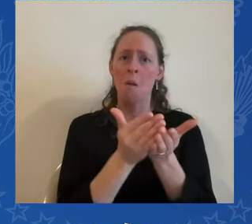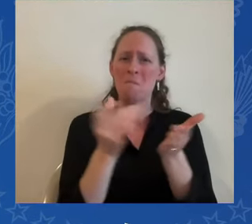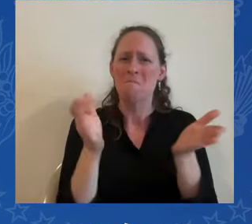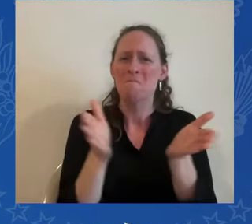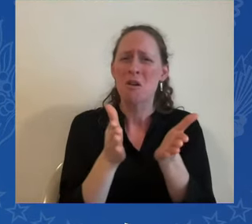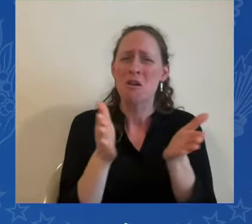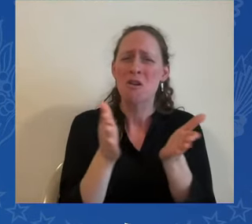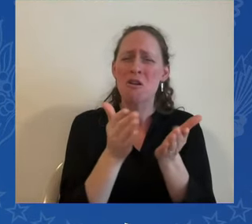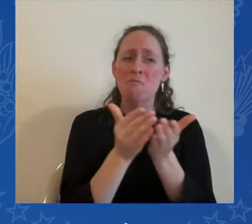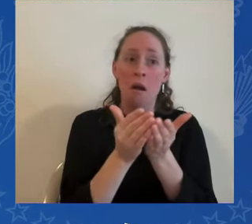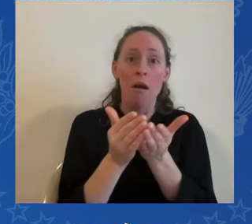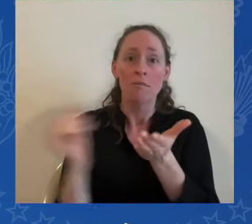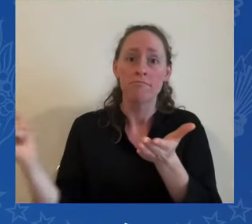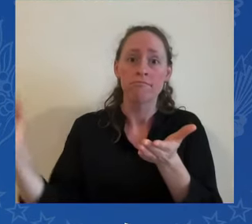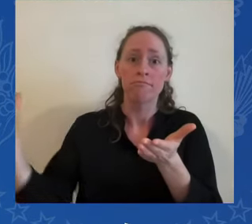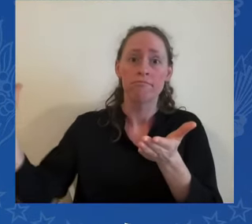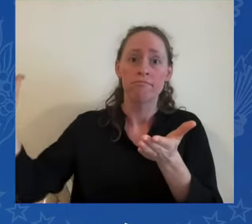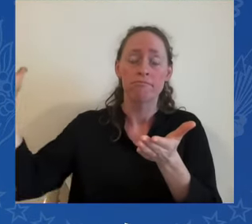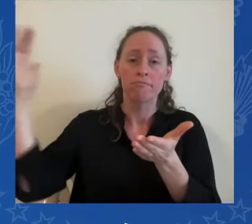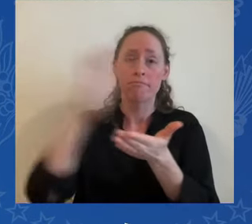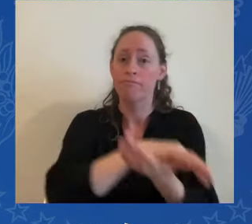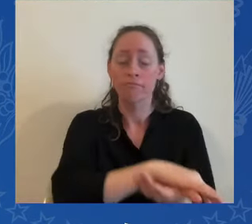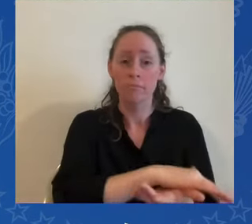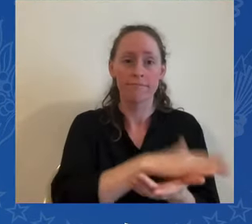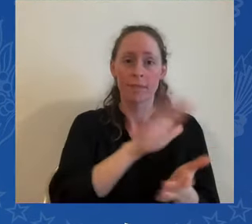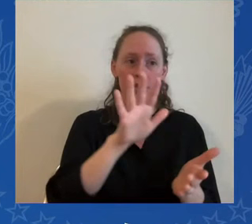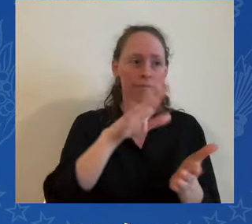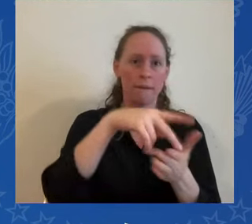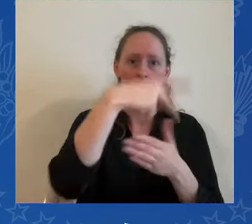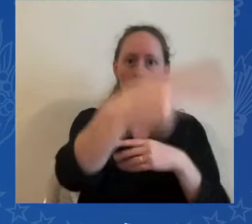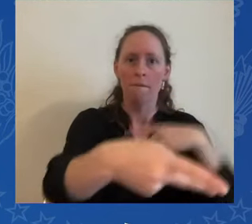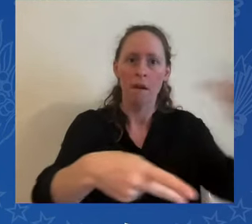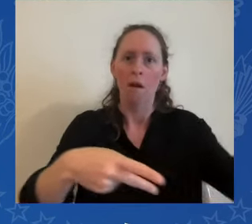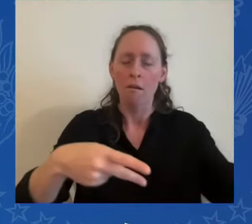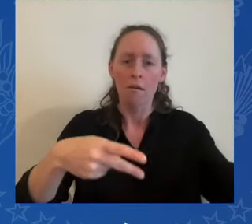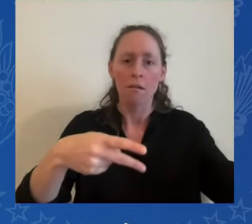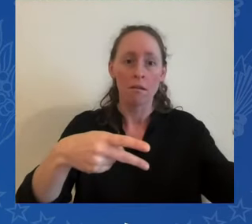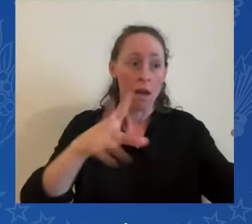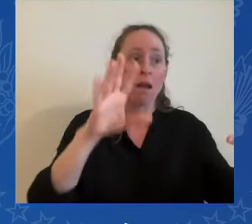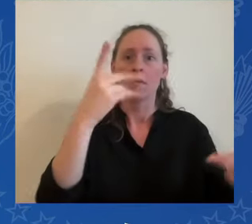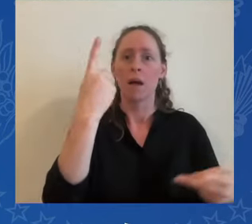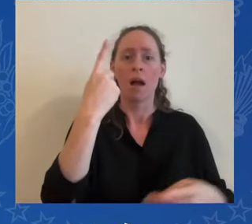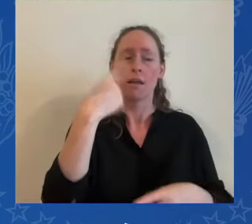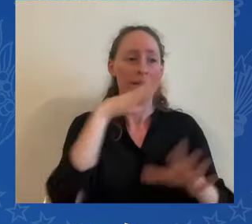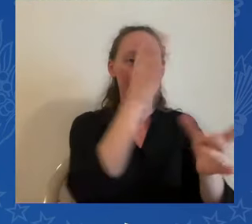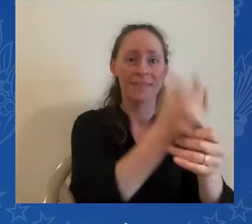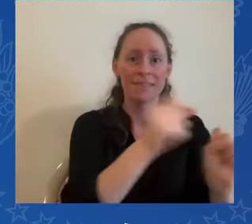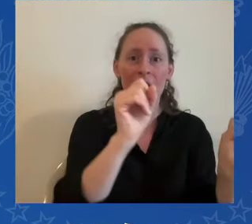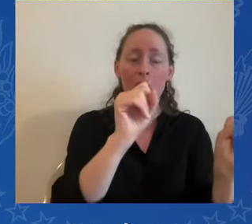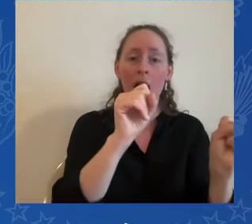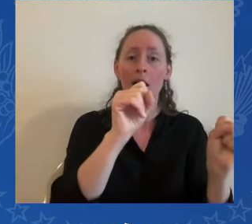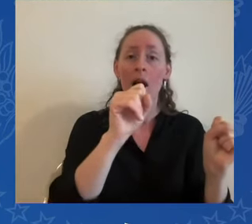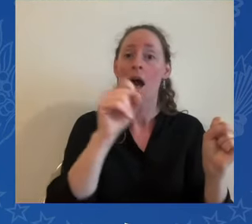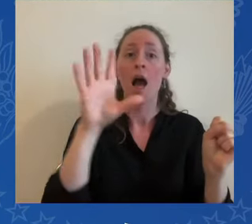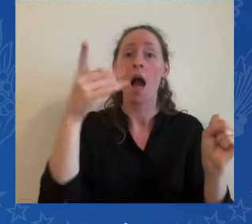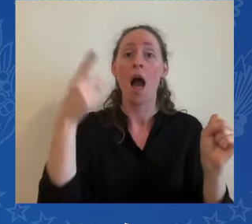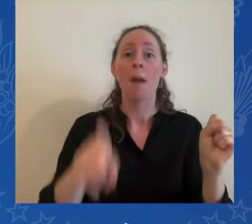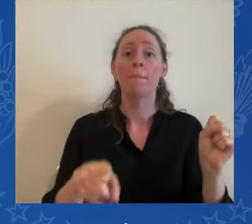as the motorboat began to sink. But in a split second, the motorboat rolled over, trapping a second victim under the sinking